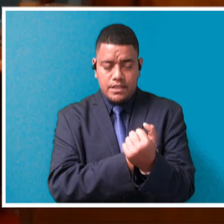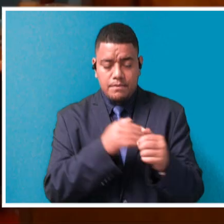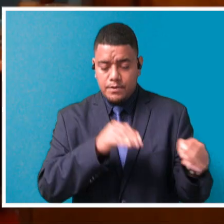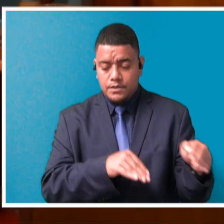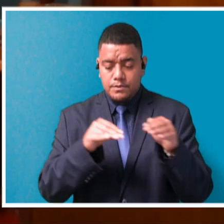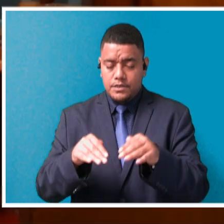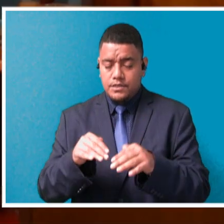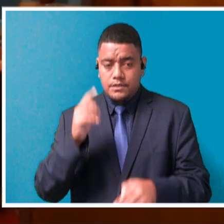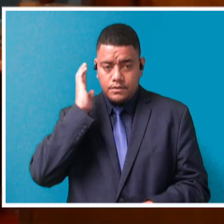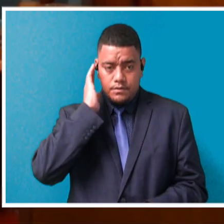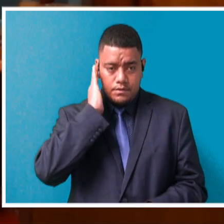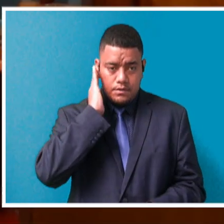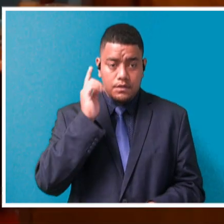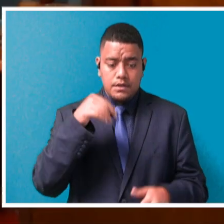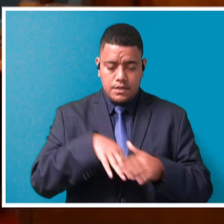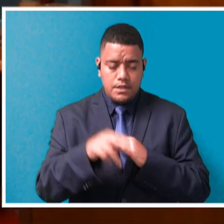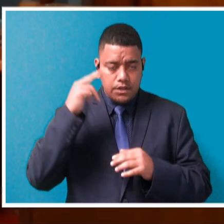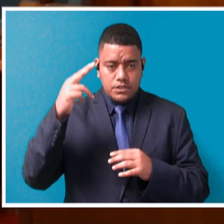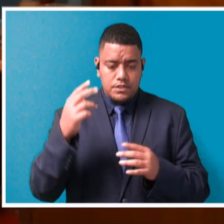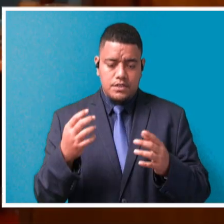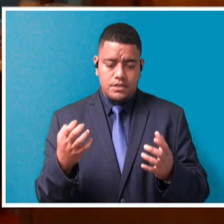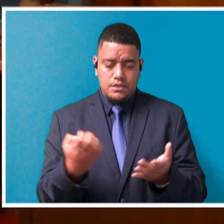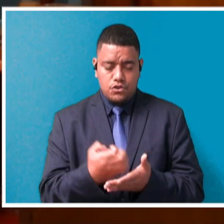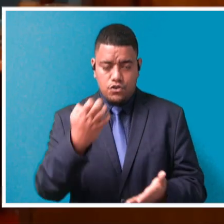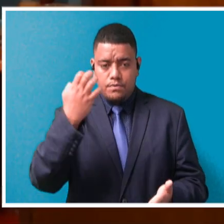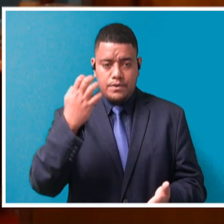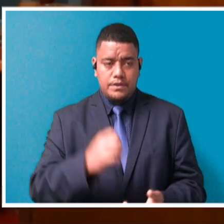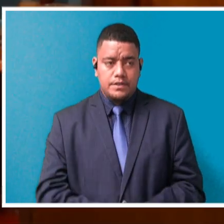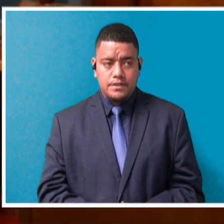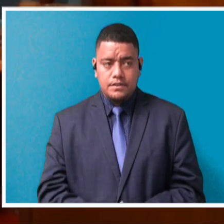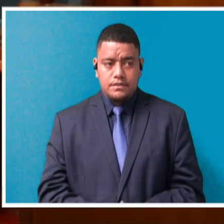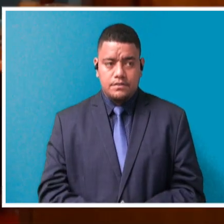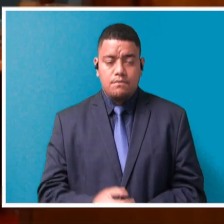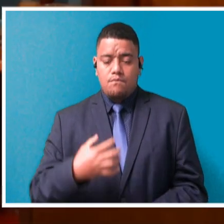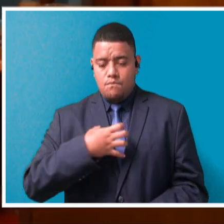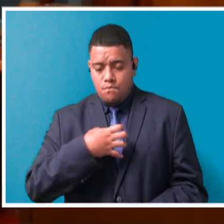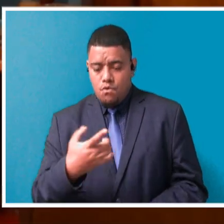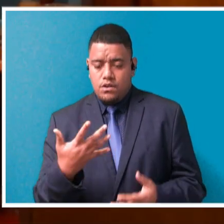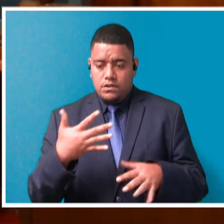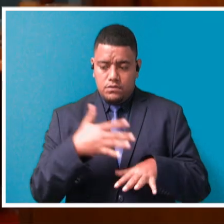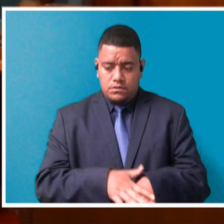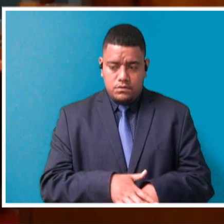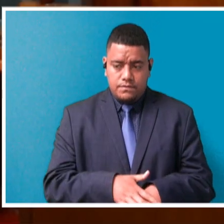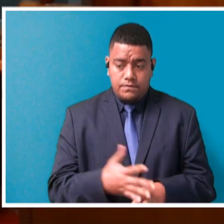participation in the national economy and fostering a more inclusive